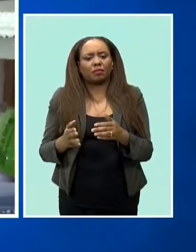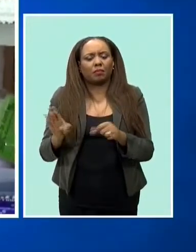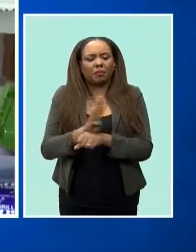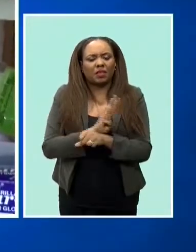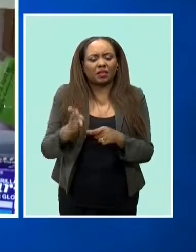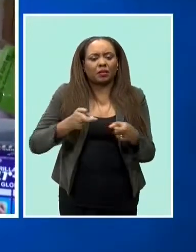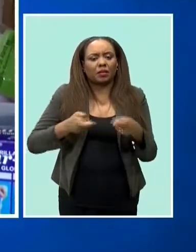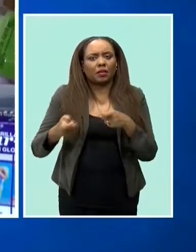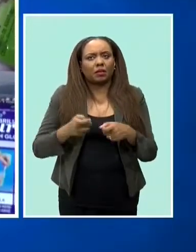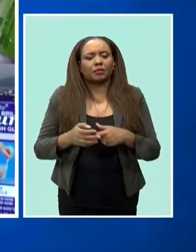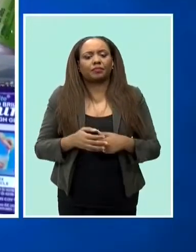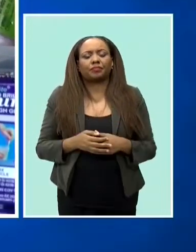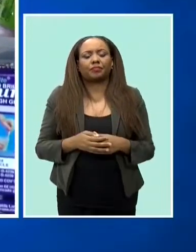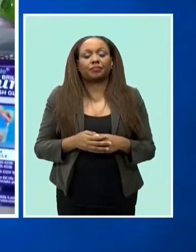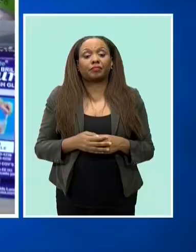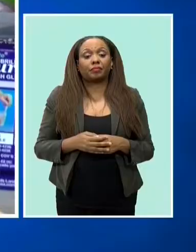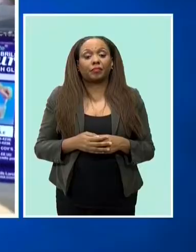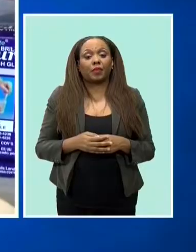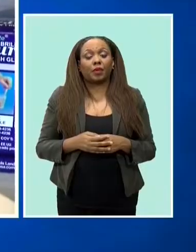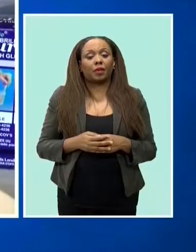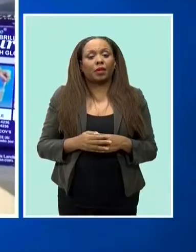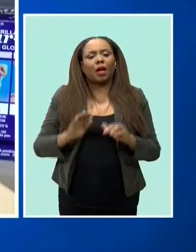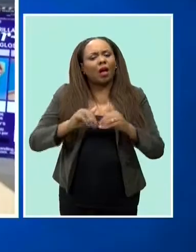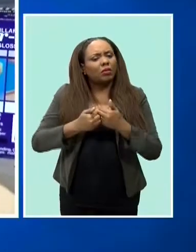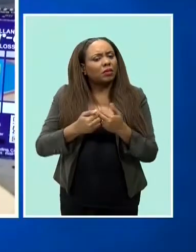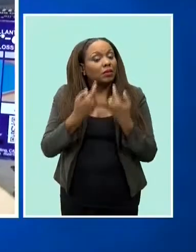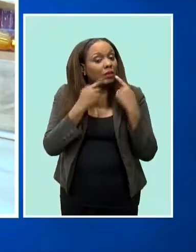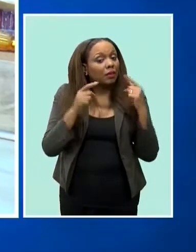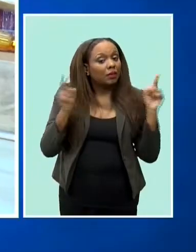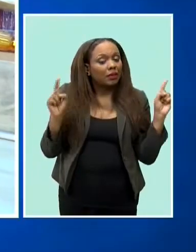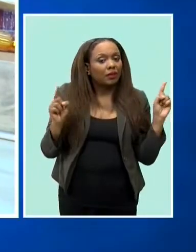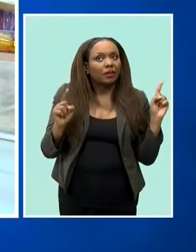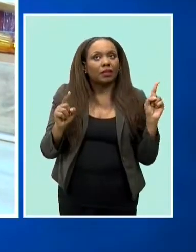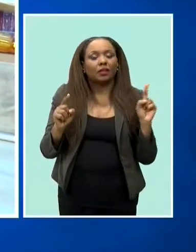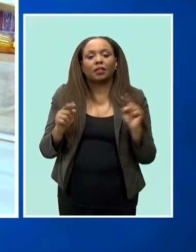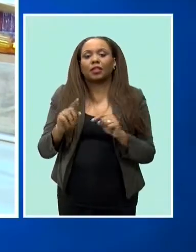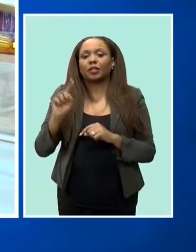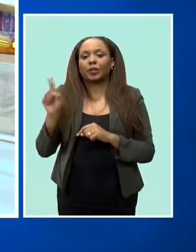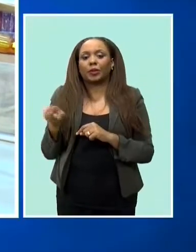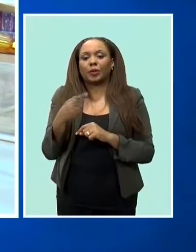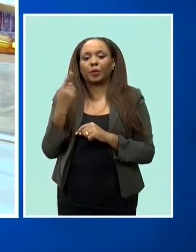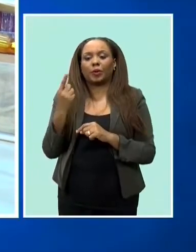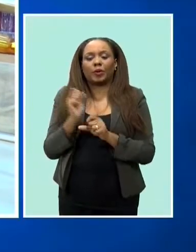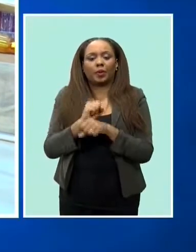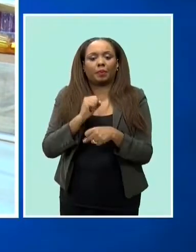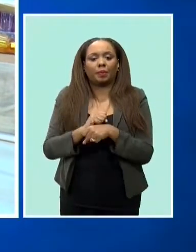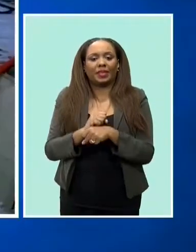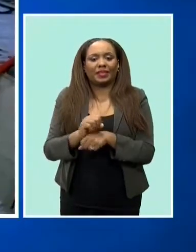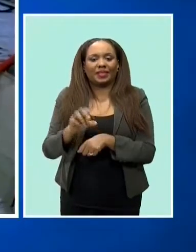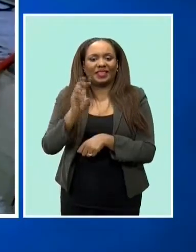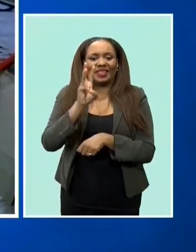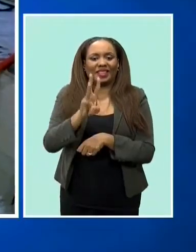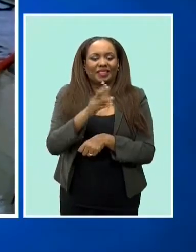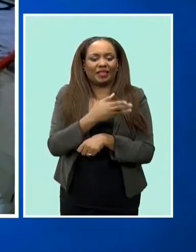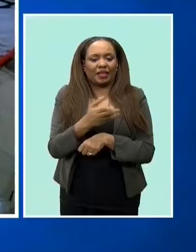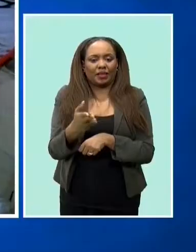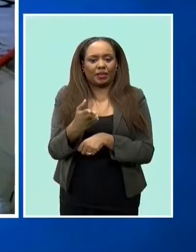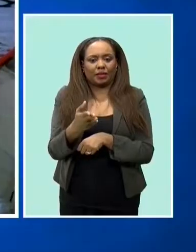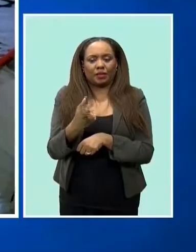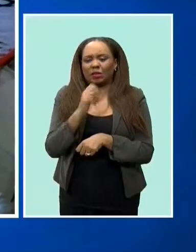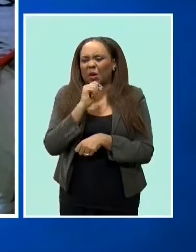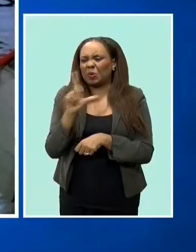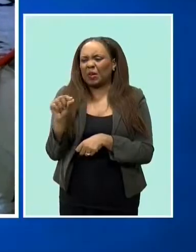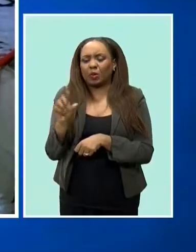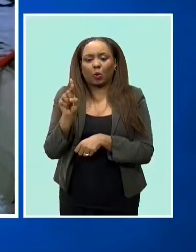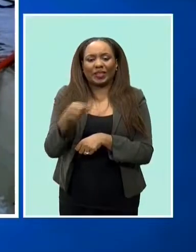management. Her key to success so far is exclusivity, with no more than 6 of the same pieces produced. You